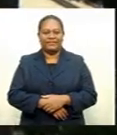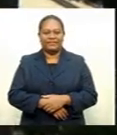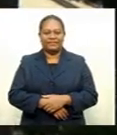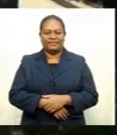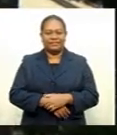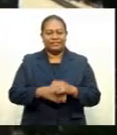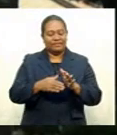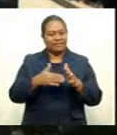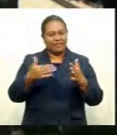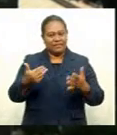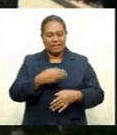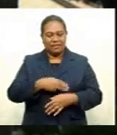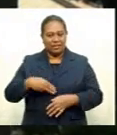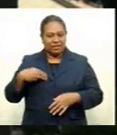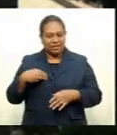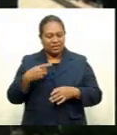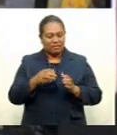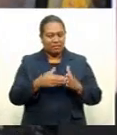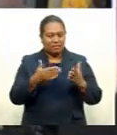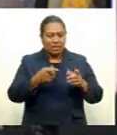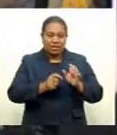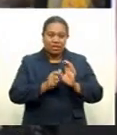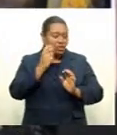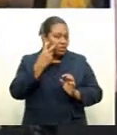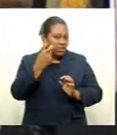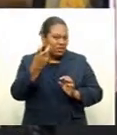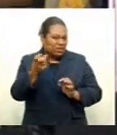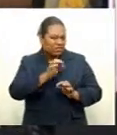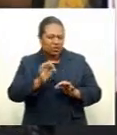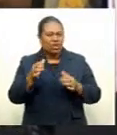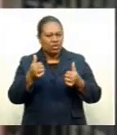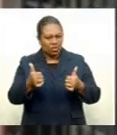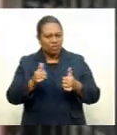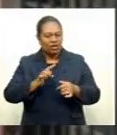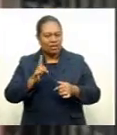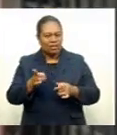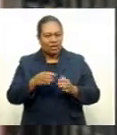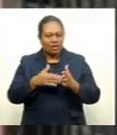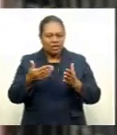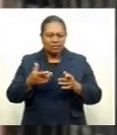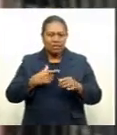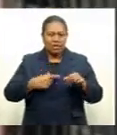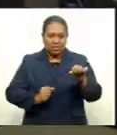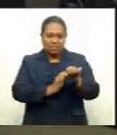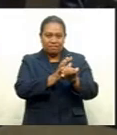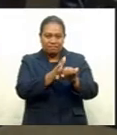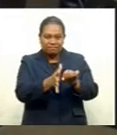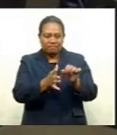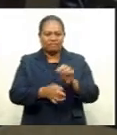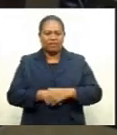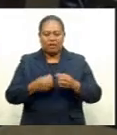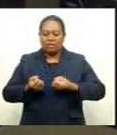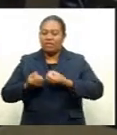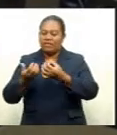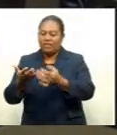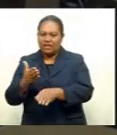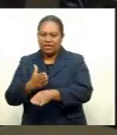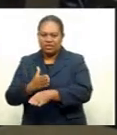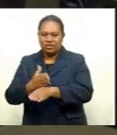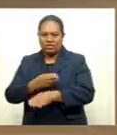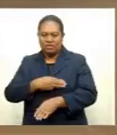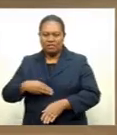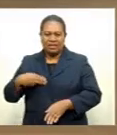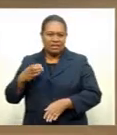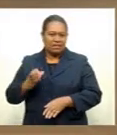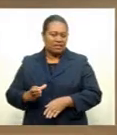Despite the tourism industry not looking good as the country grapples with the coronavirus surge, providing jobs to as many staff